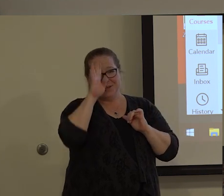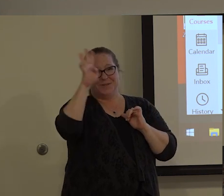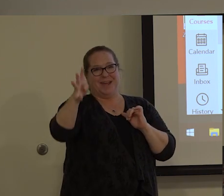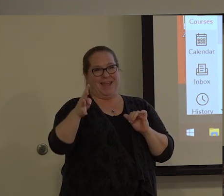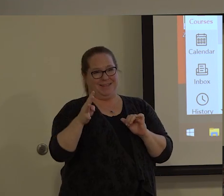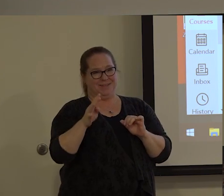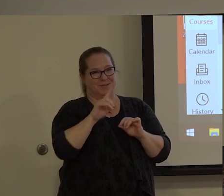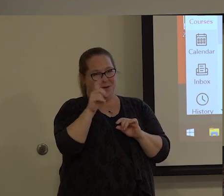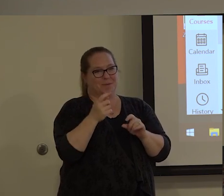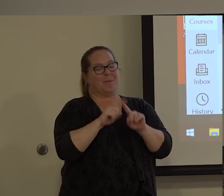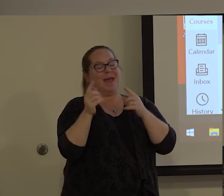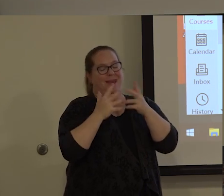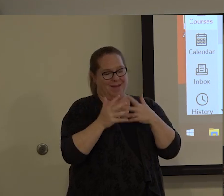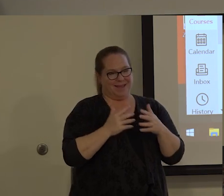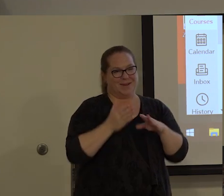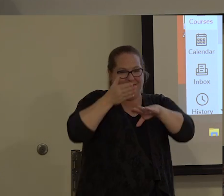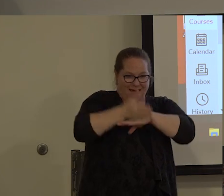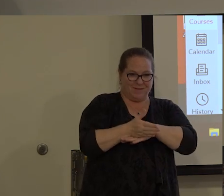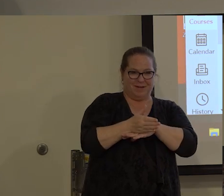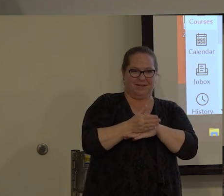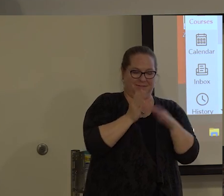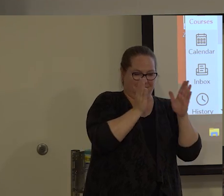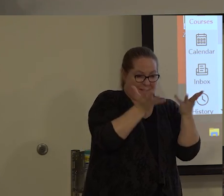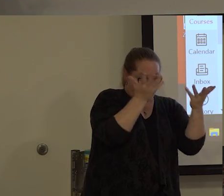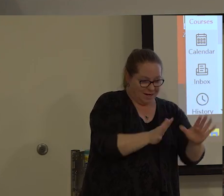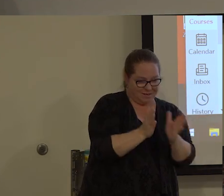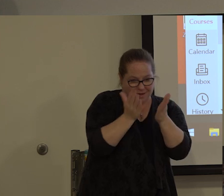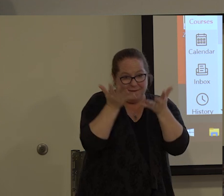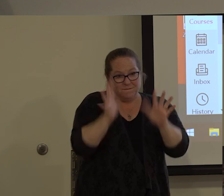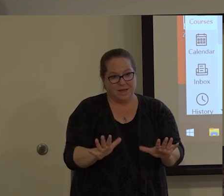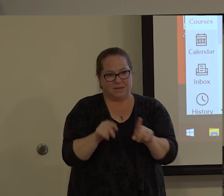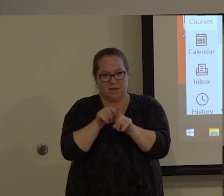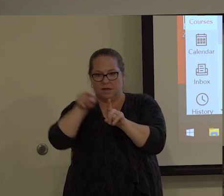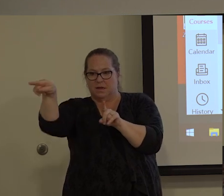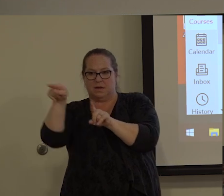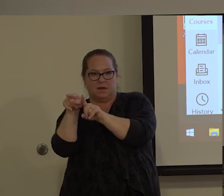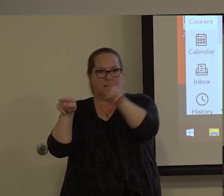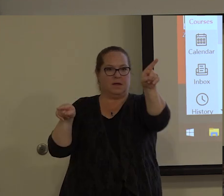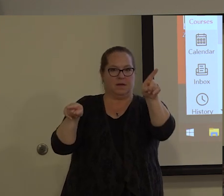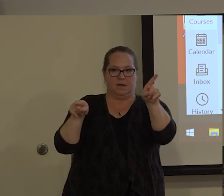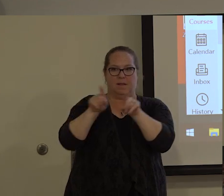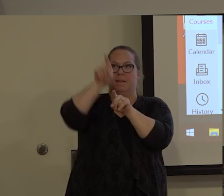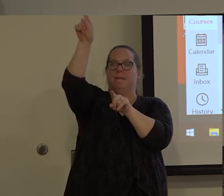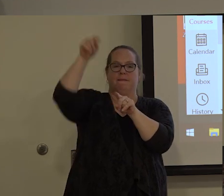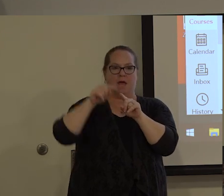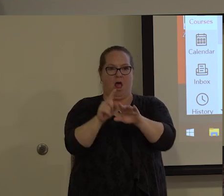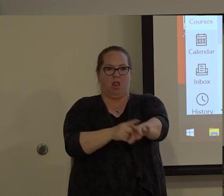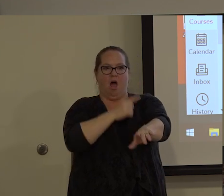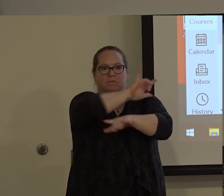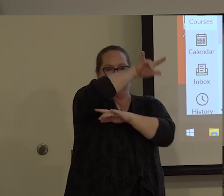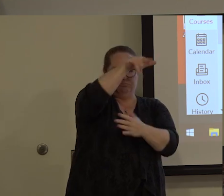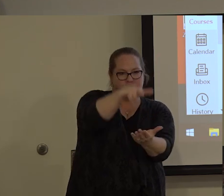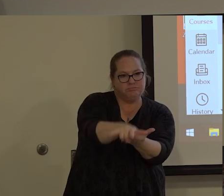questions. Anyway, so then after those first set of questions, now we start getting into these branches. So here, after his long flight, right, he